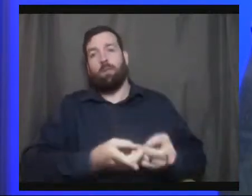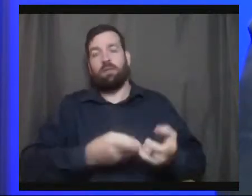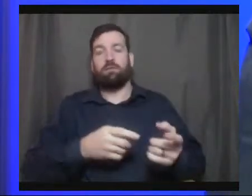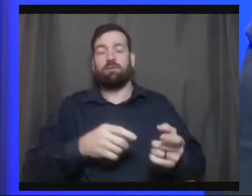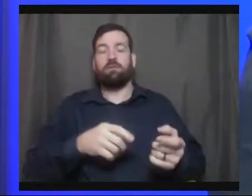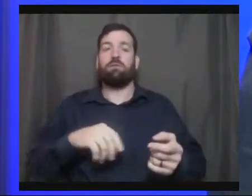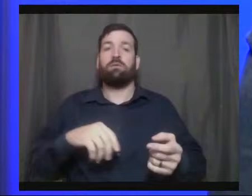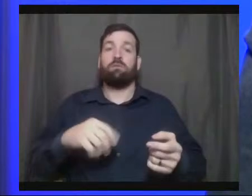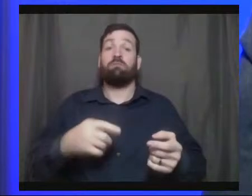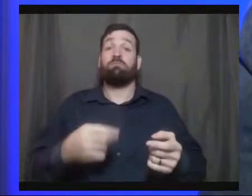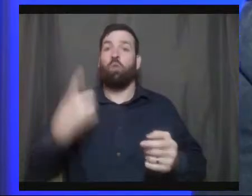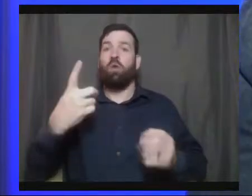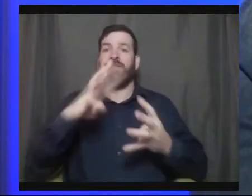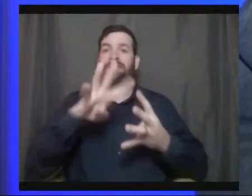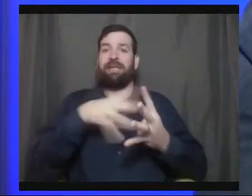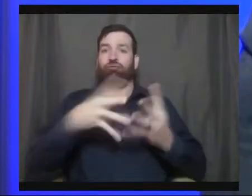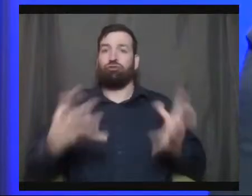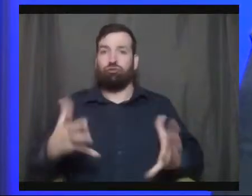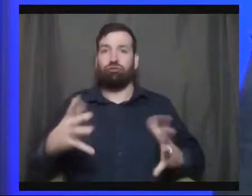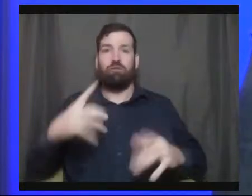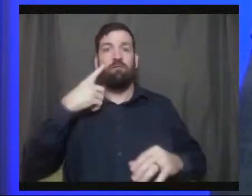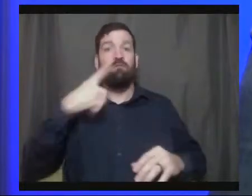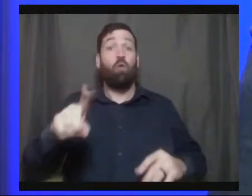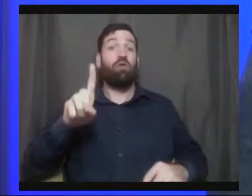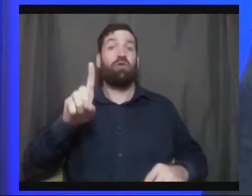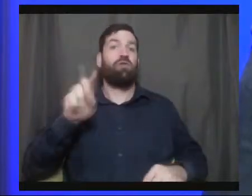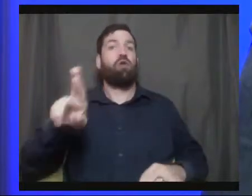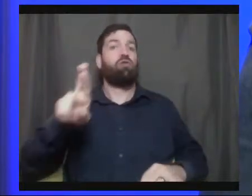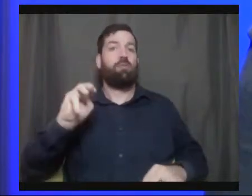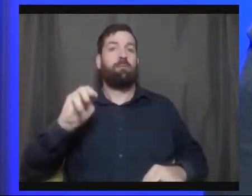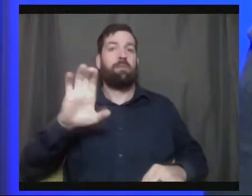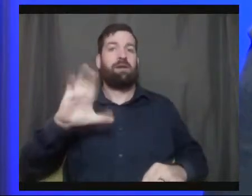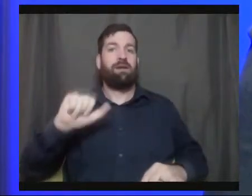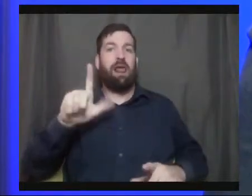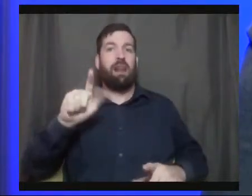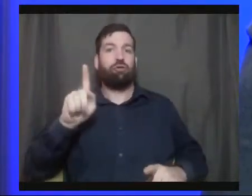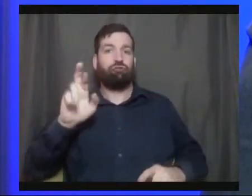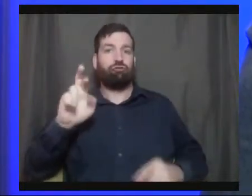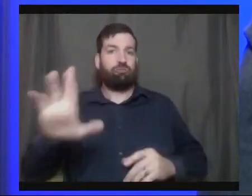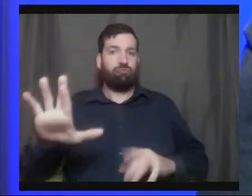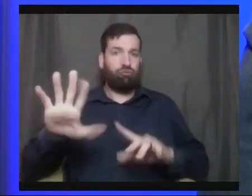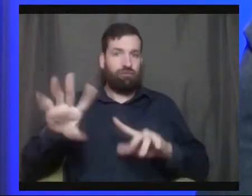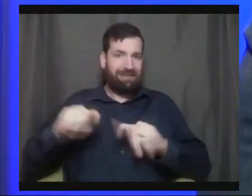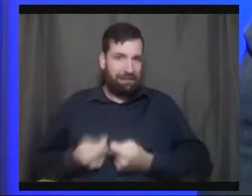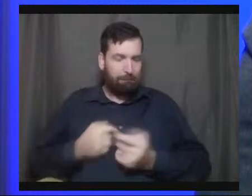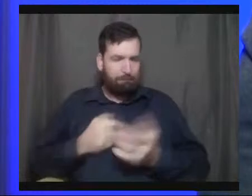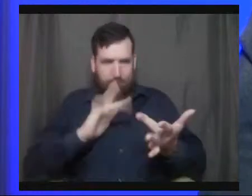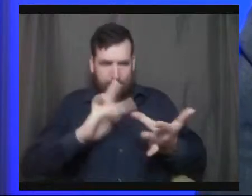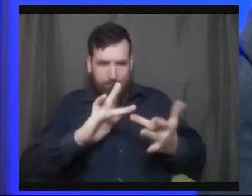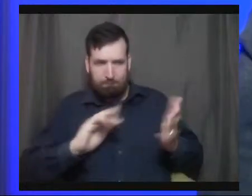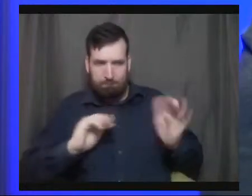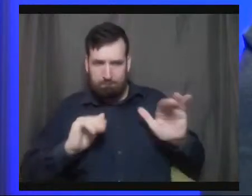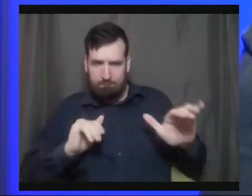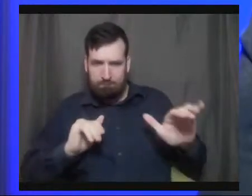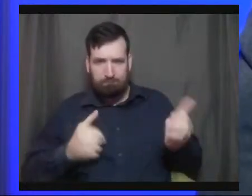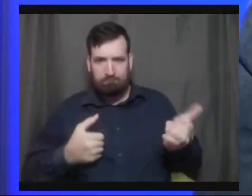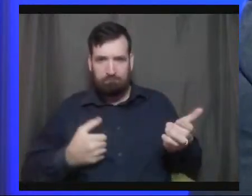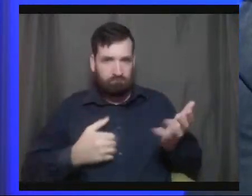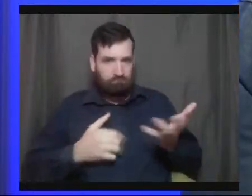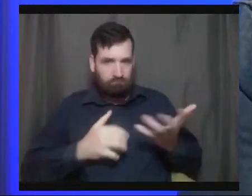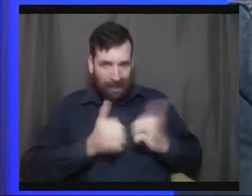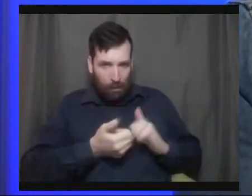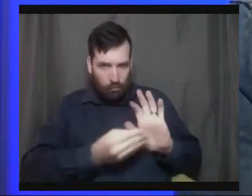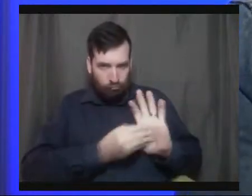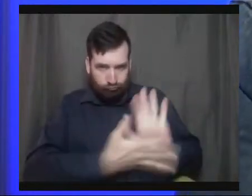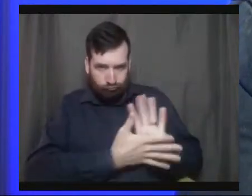of the schedulers actually for Dr. McAllister and her team. And so I just remember reaching out to her, and I'm like, what can you do to get me on the schedule?